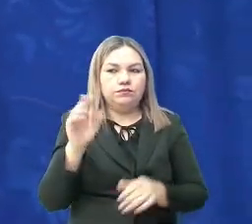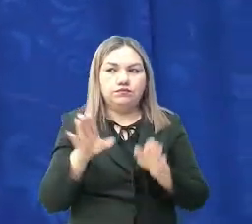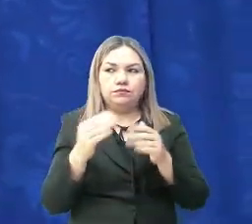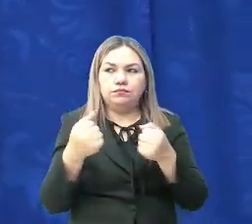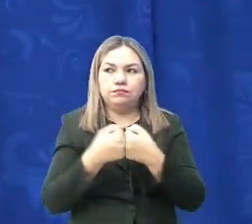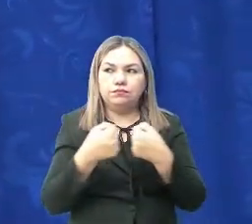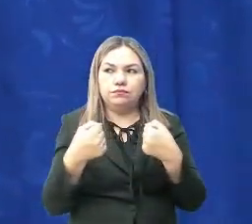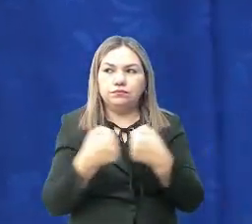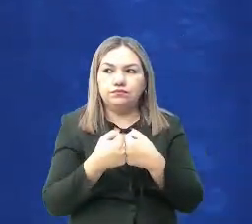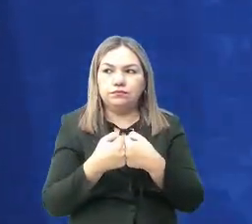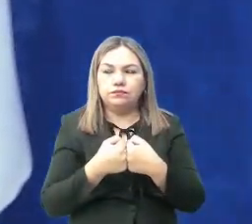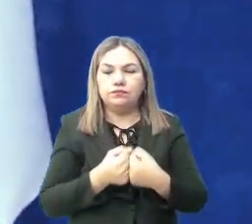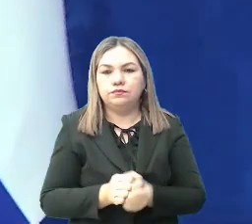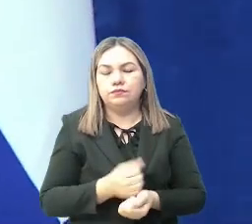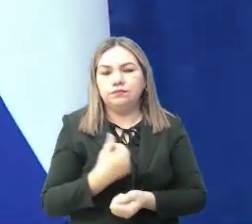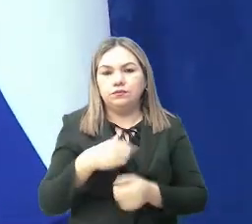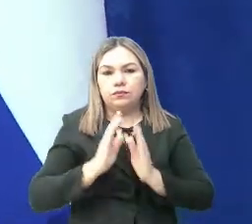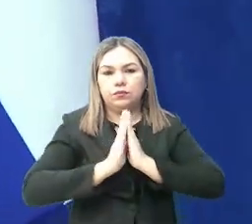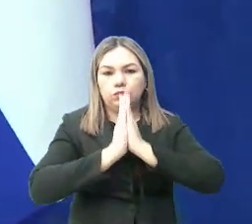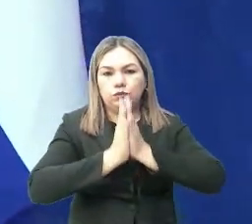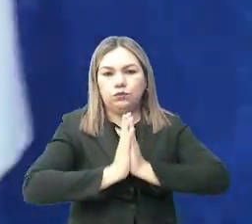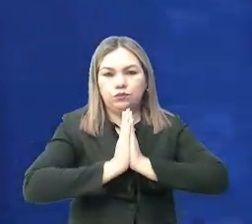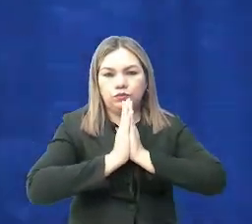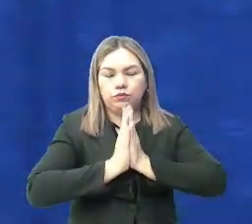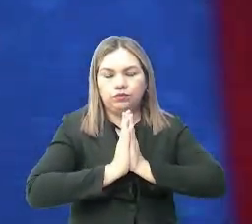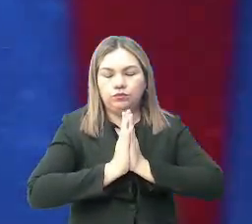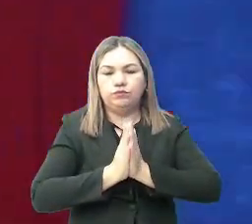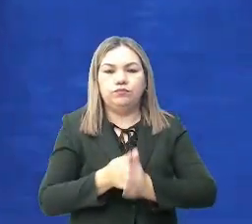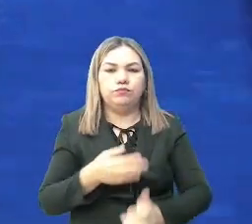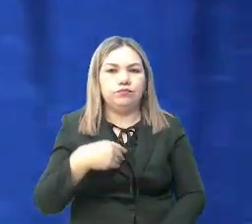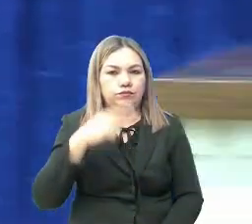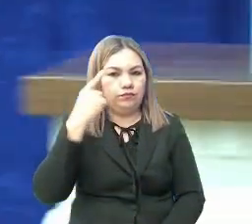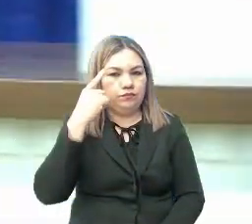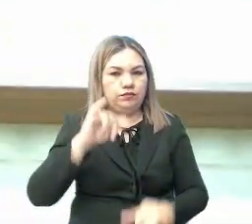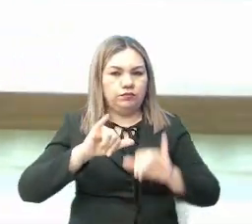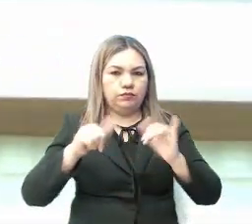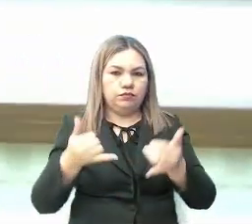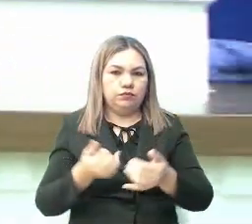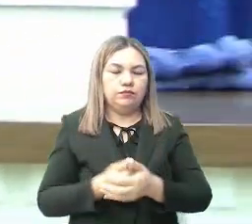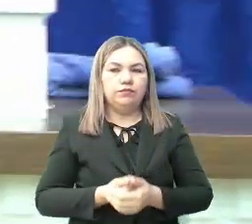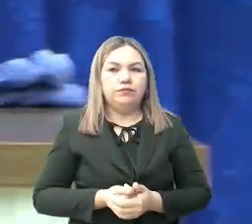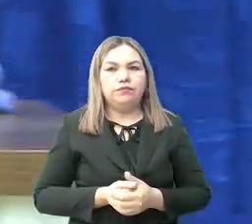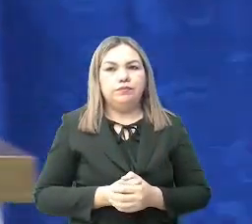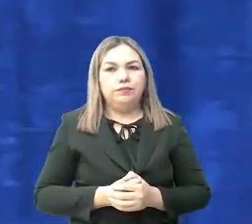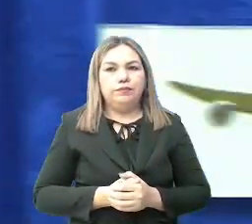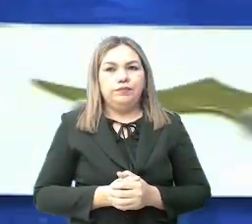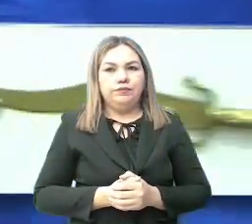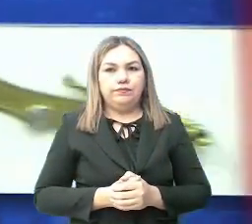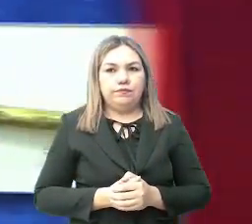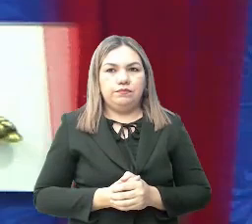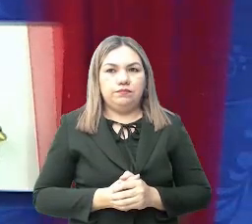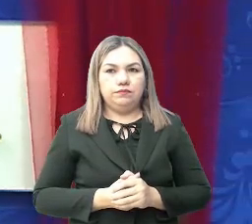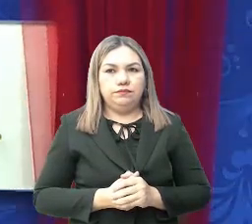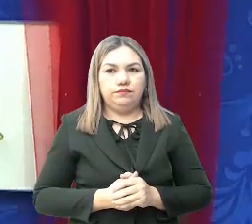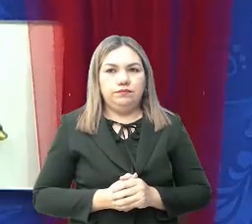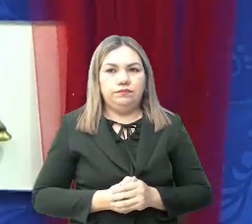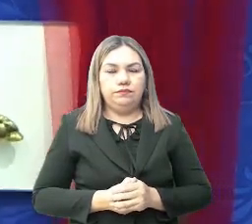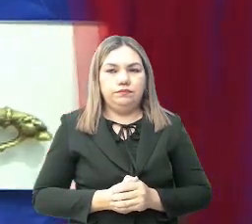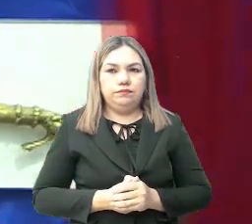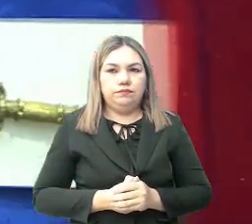since I move in that dimension, I understood that I don't have to fight with anyone. I start praying for them.